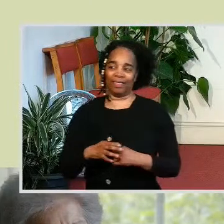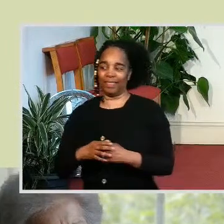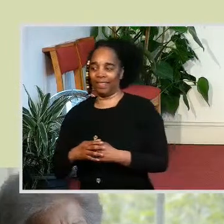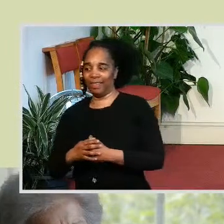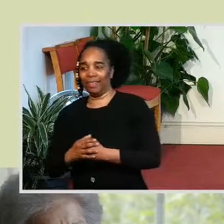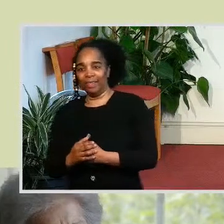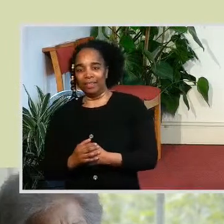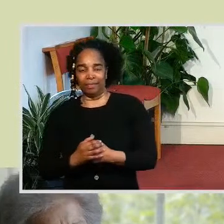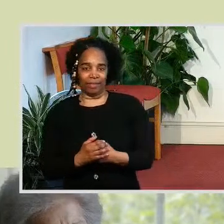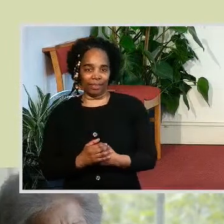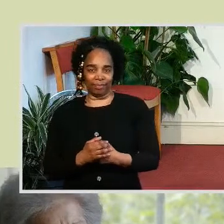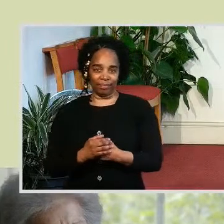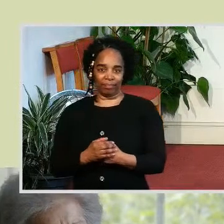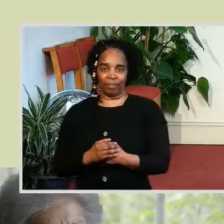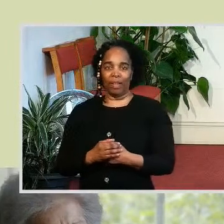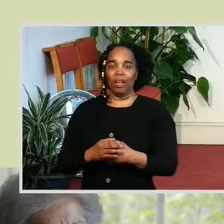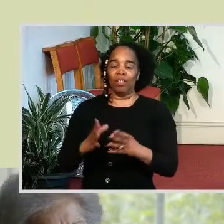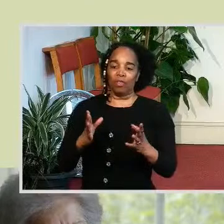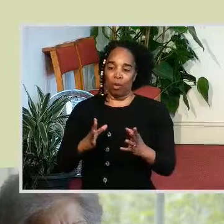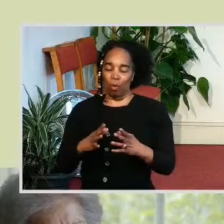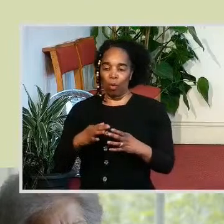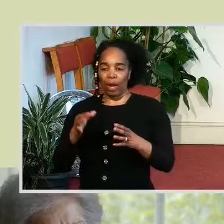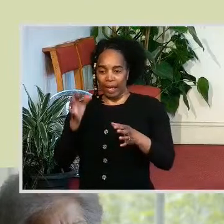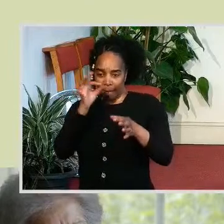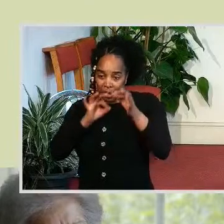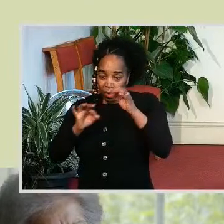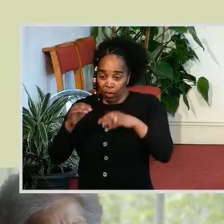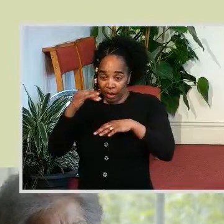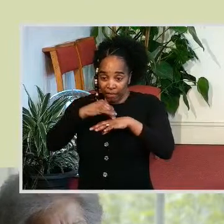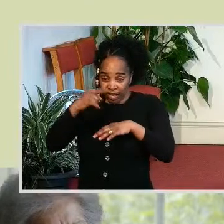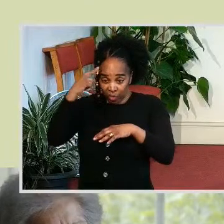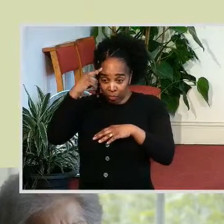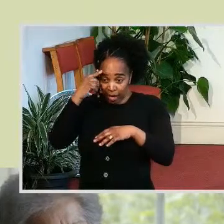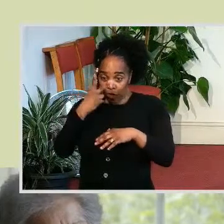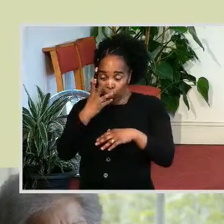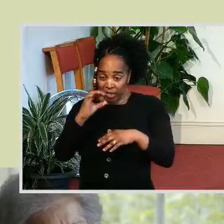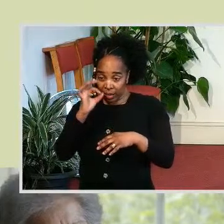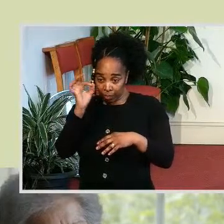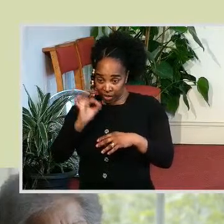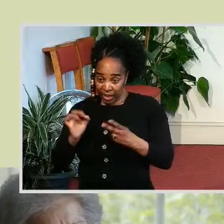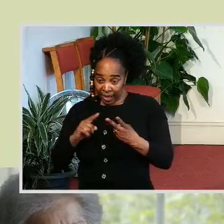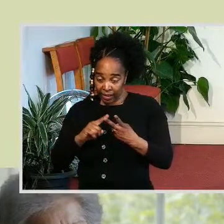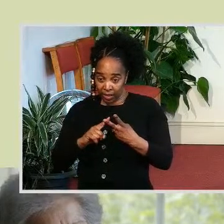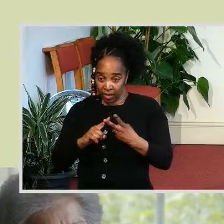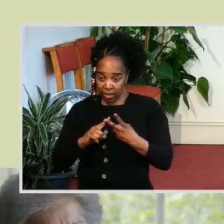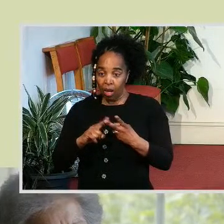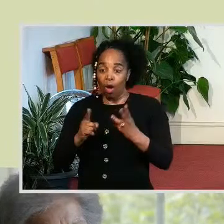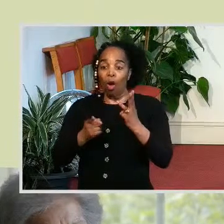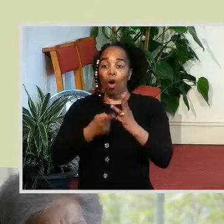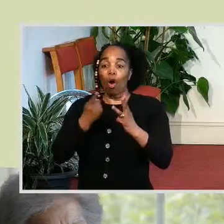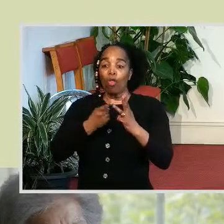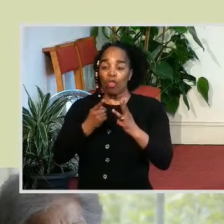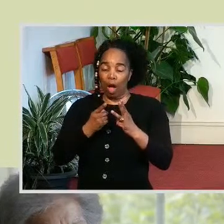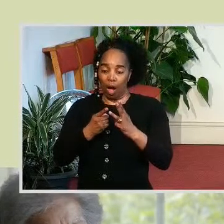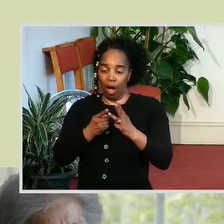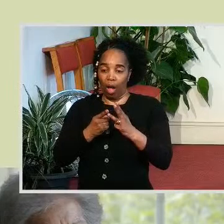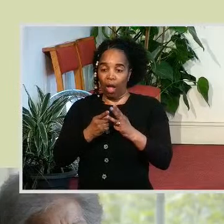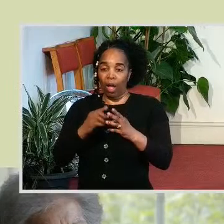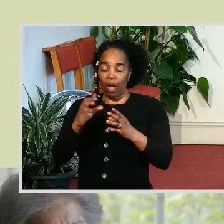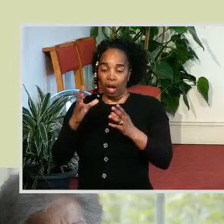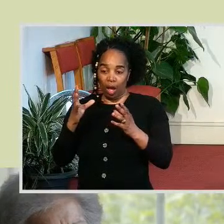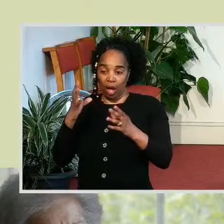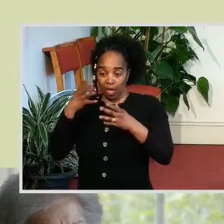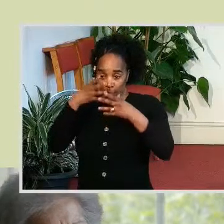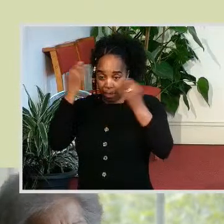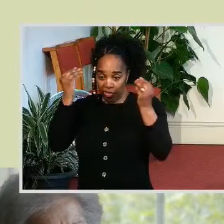Okay, sorry. Vascular dementia, about 20%. And then the other dementia, so Lewy body dementia, which